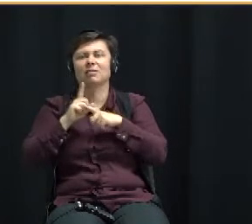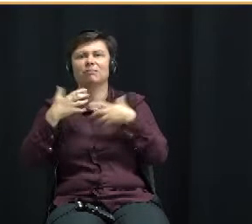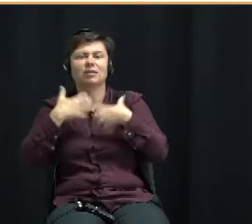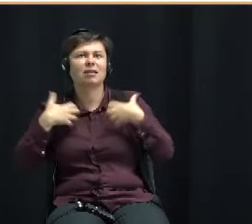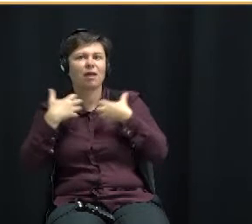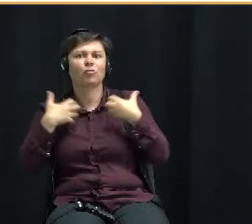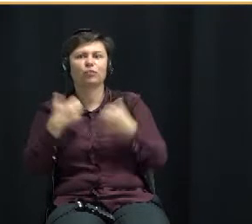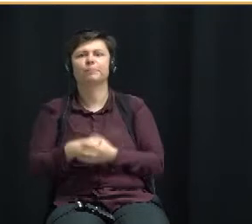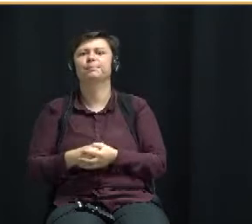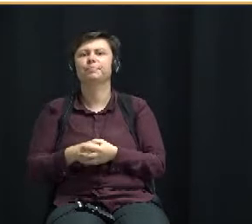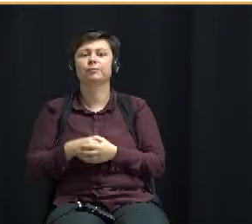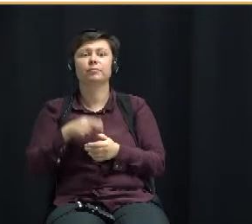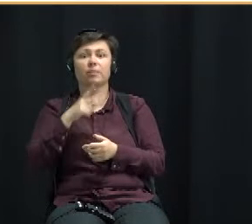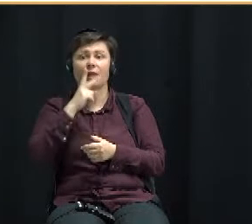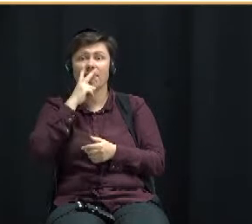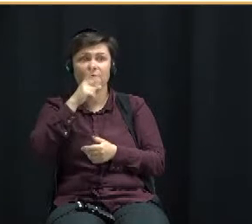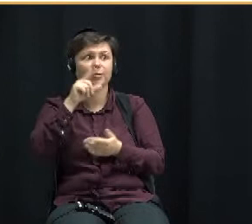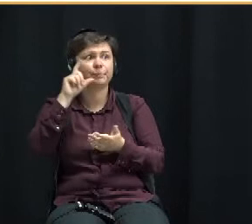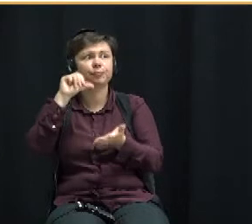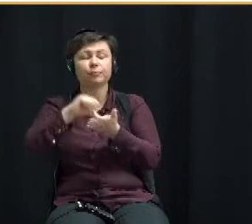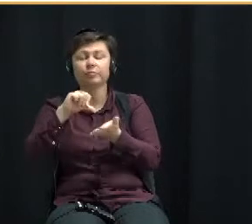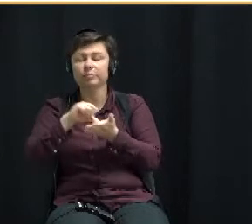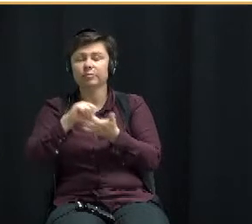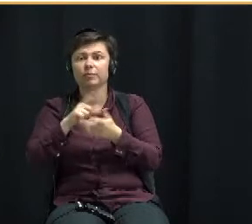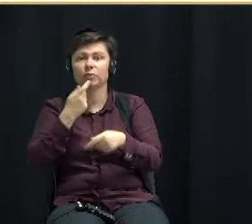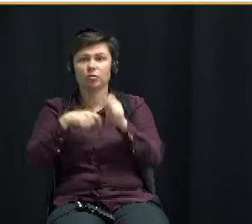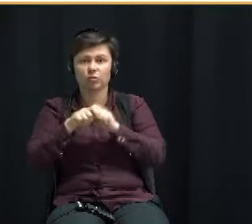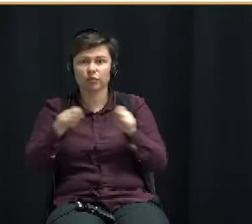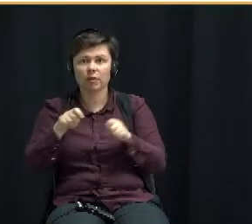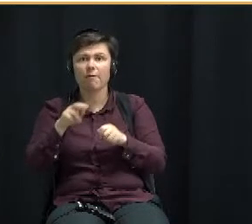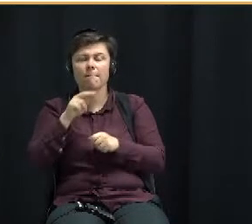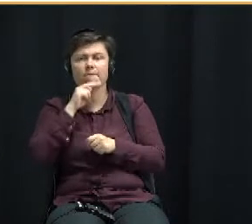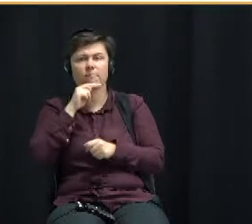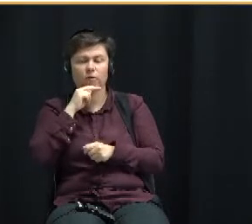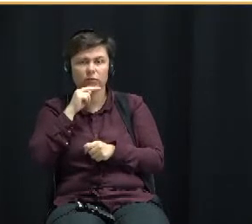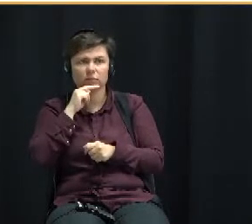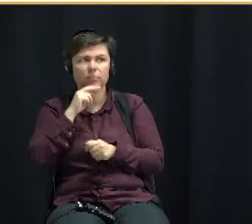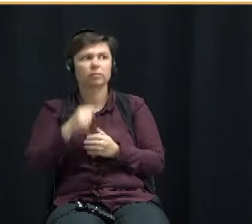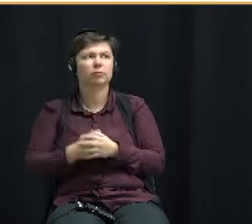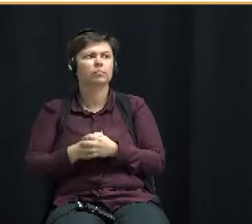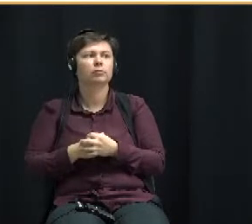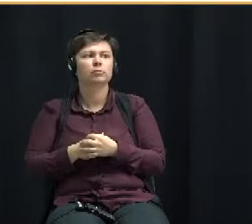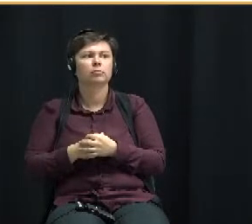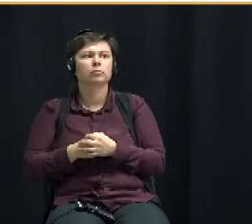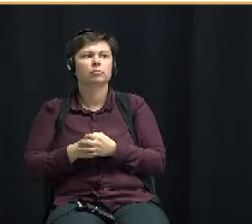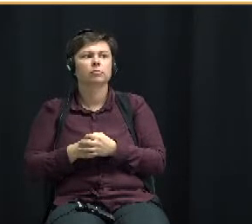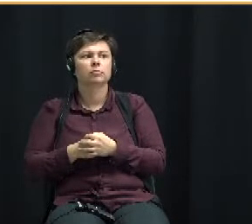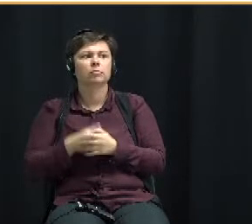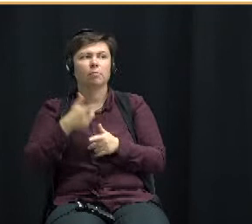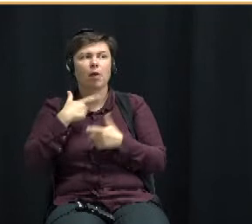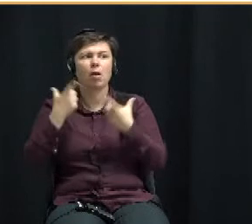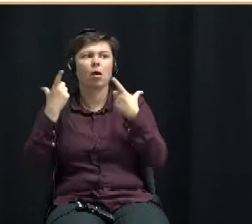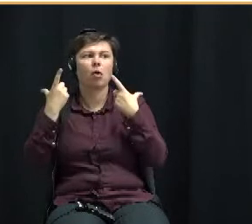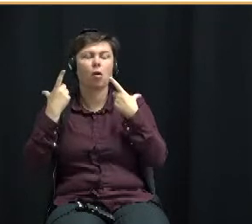pictures where people actually in wheelchairs can walk around or roll around the